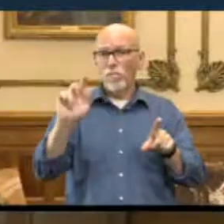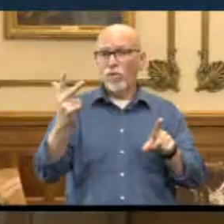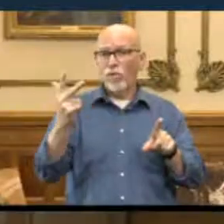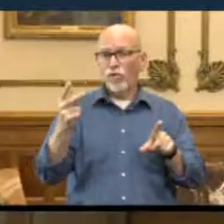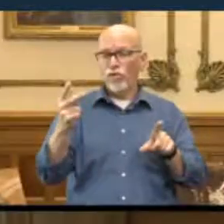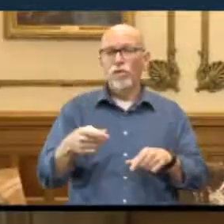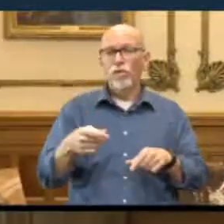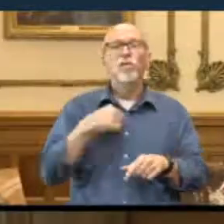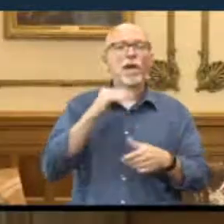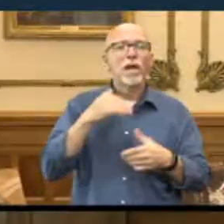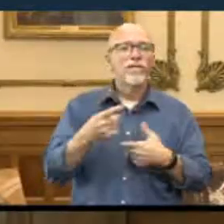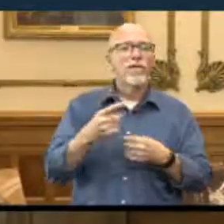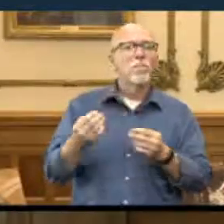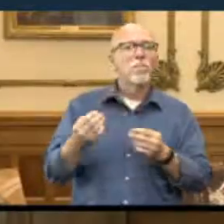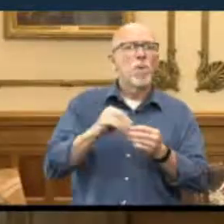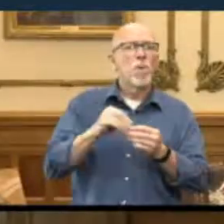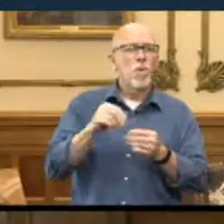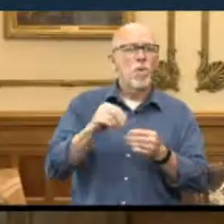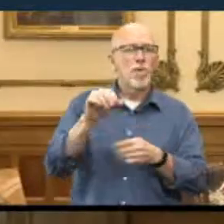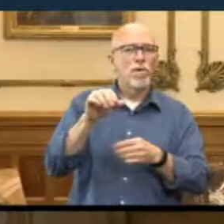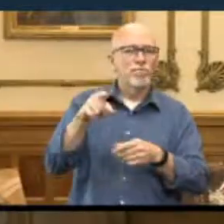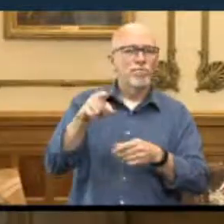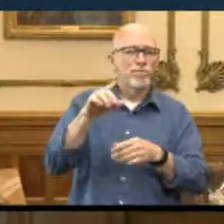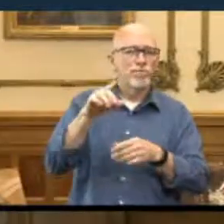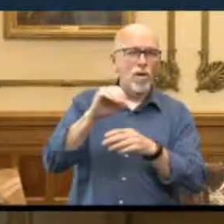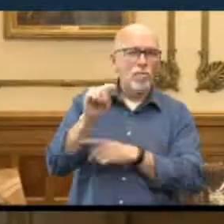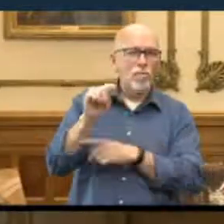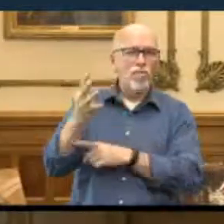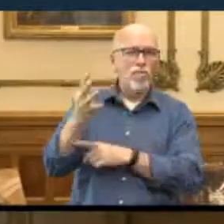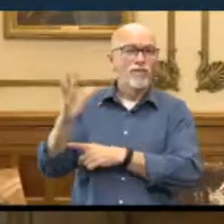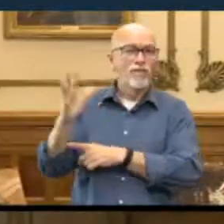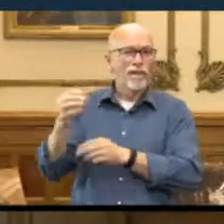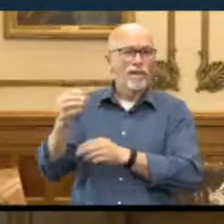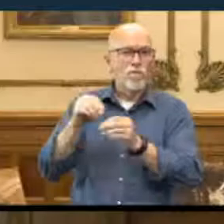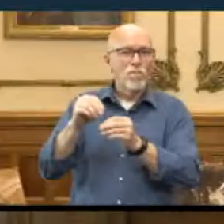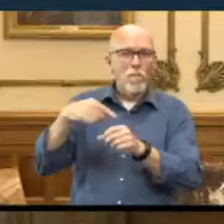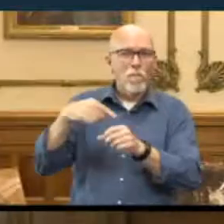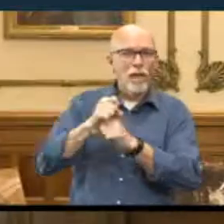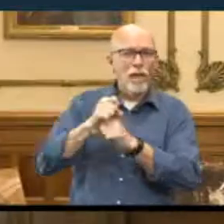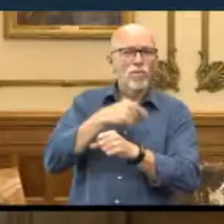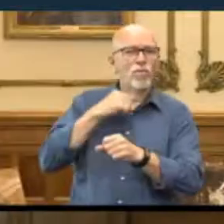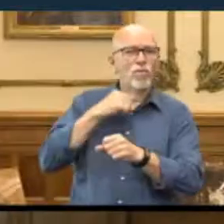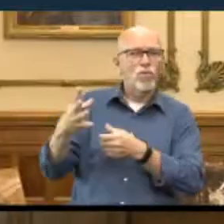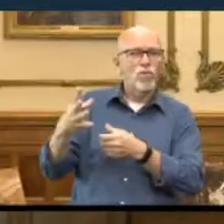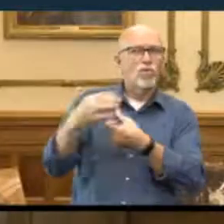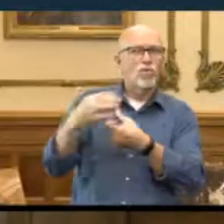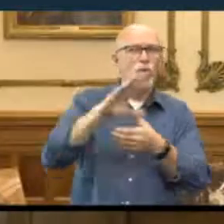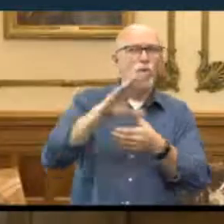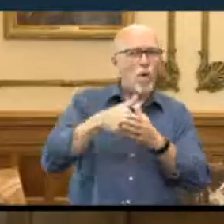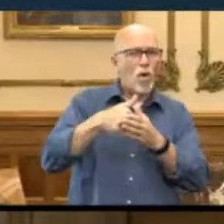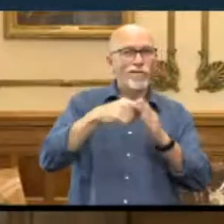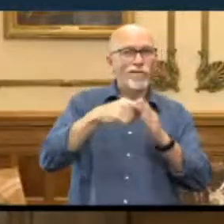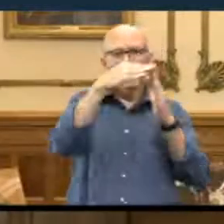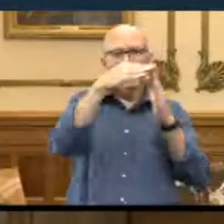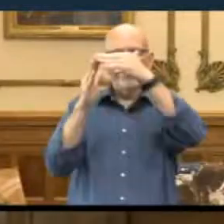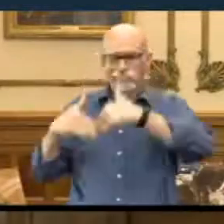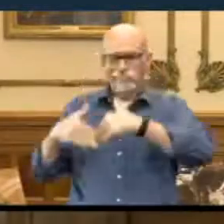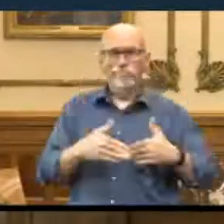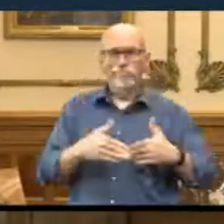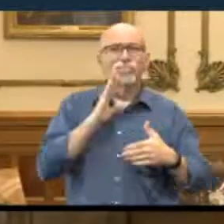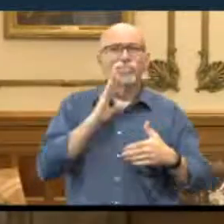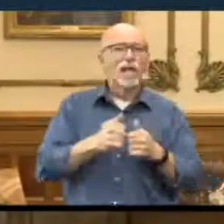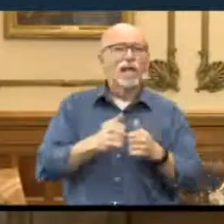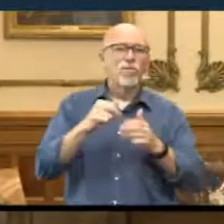we will have some supplemental sites on October 4th and 5th to ensure we're including Hoosiers from all corners of the state who represent our most